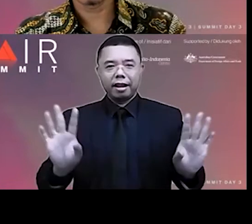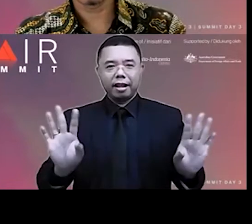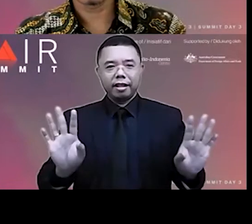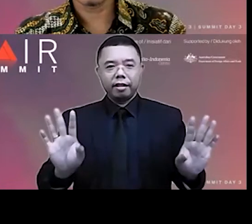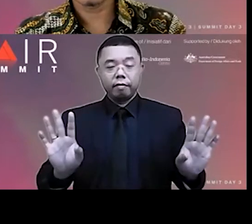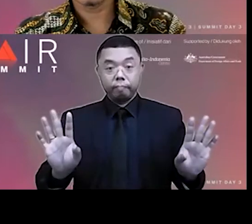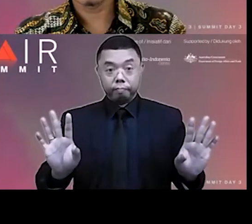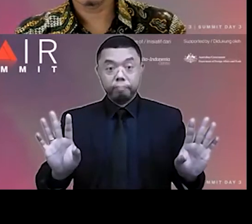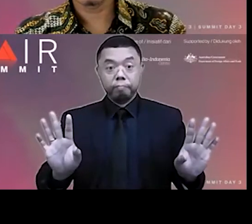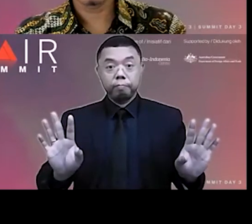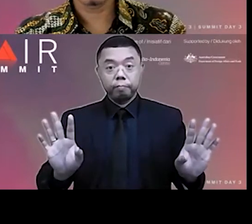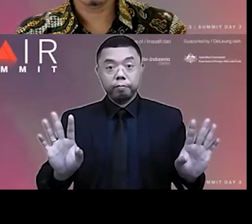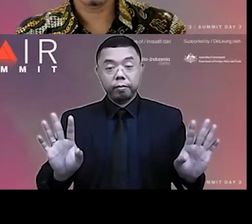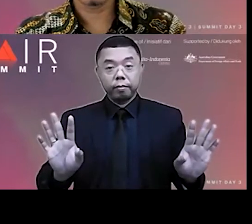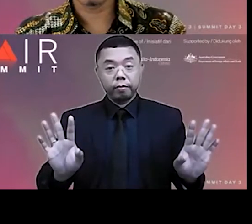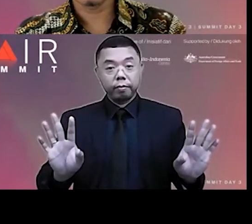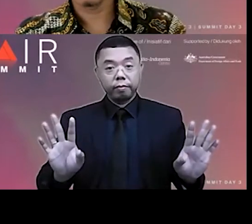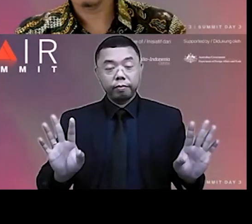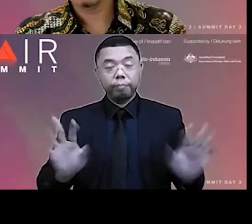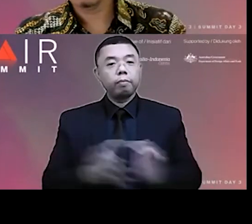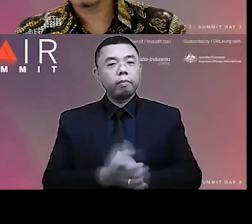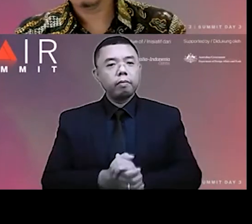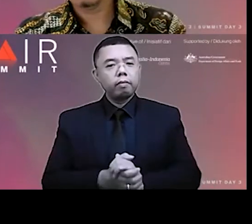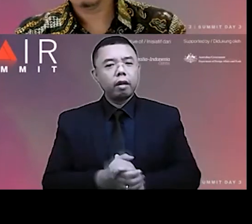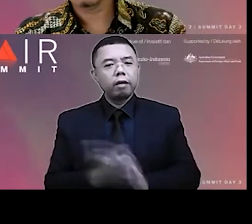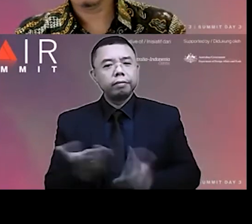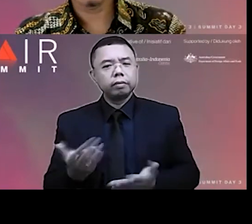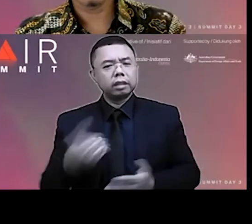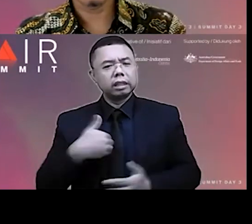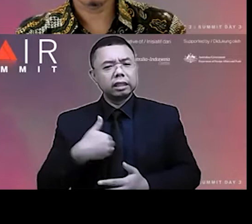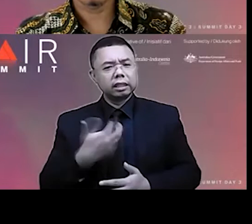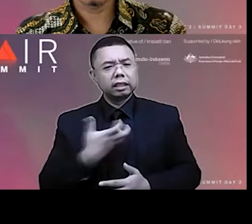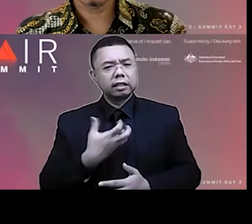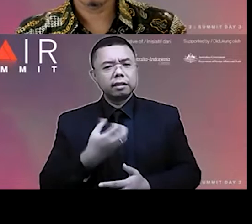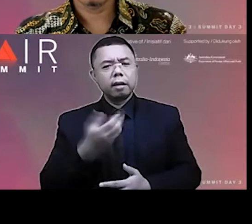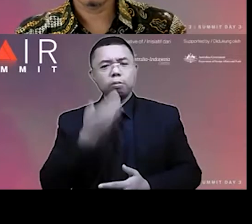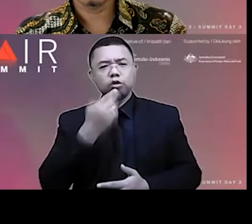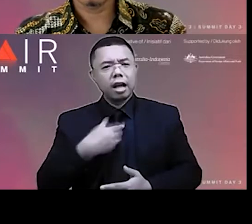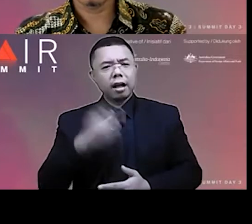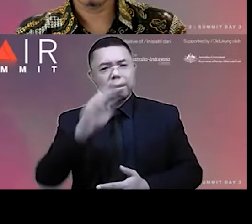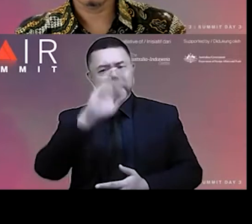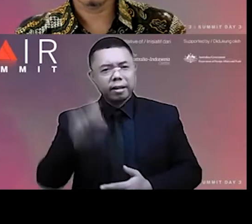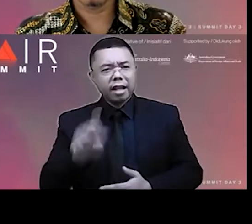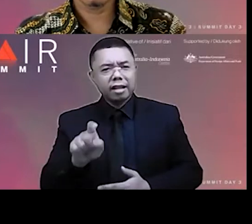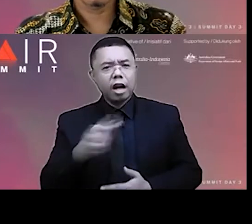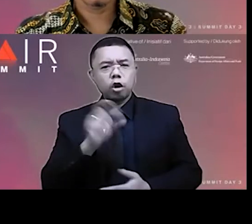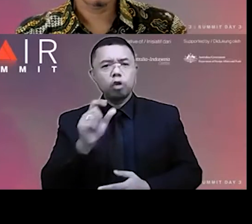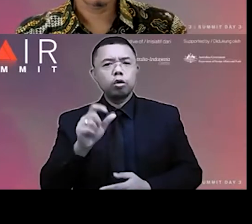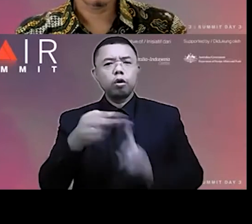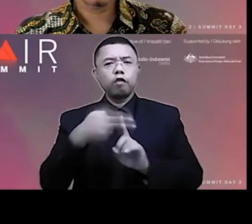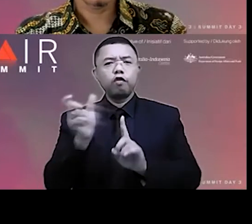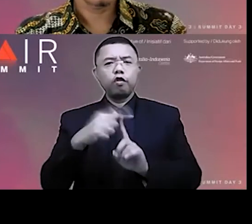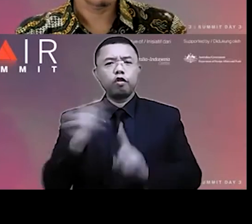I'm noting some questions and I will get to them, but just quickly to Dr. Futo, I know this isn't your area, skills and training, but